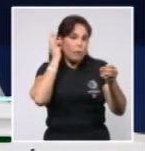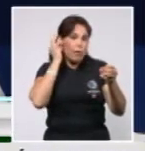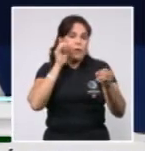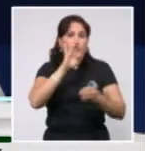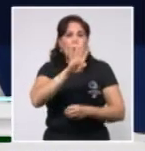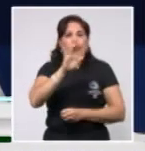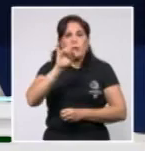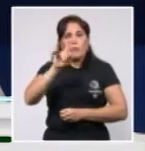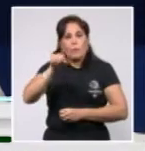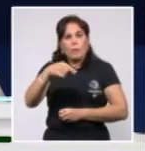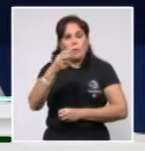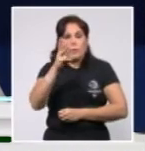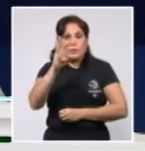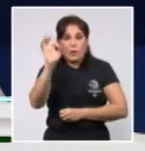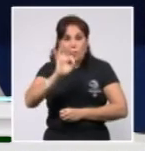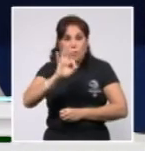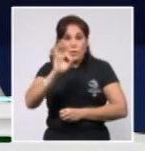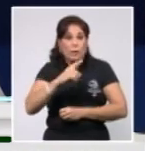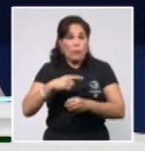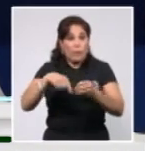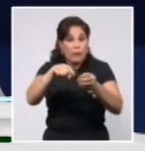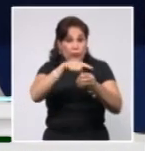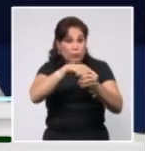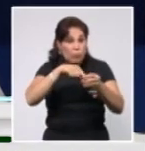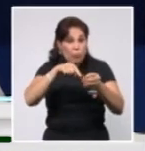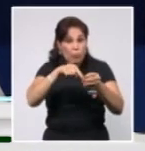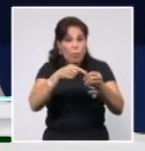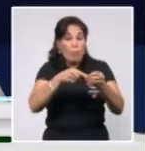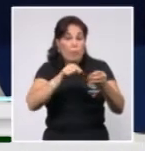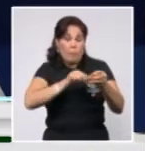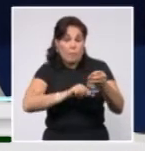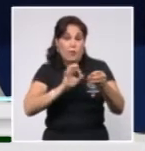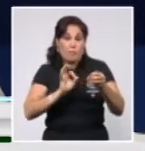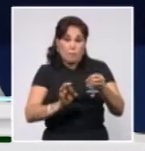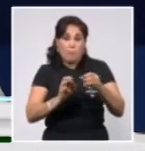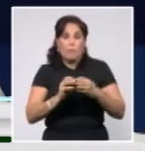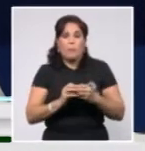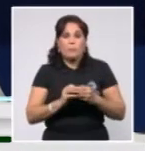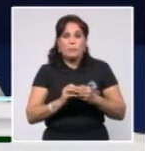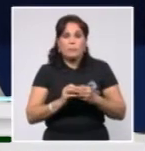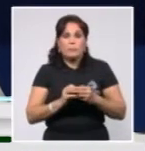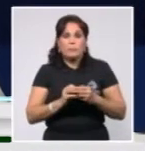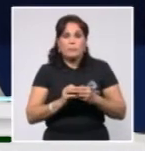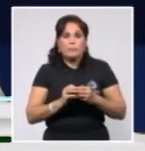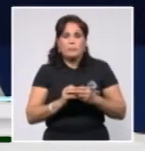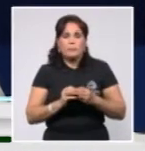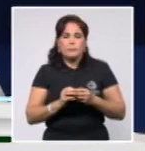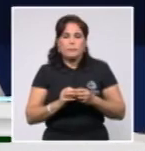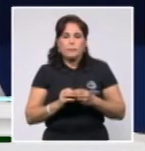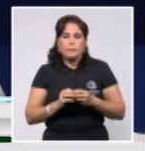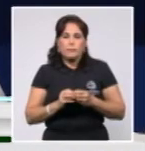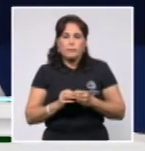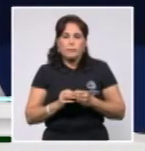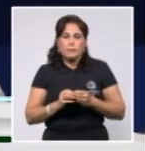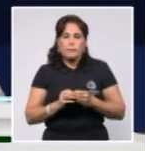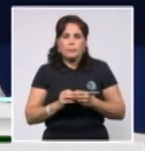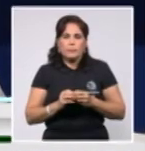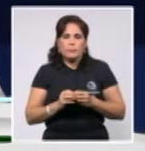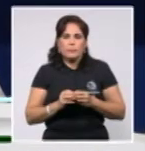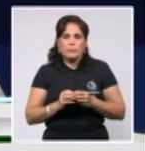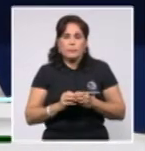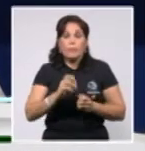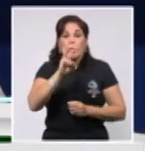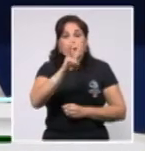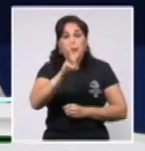Meanwhile, 24 people to have tested positive for the virus yesterday are between 20 and 39 years of